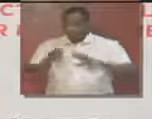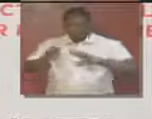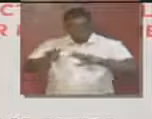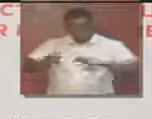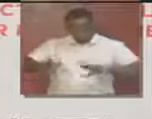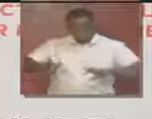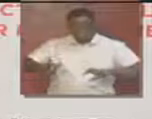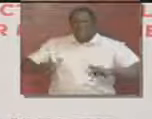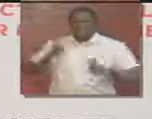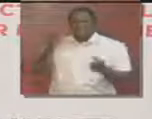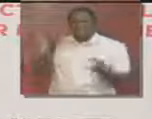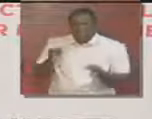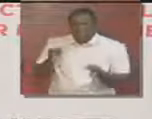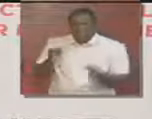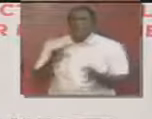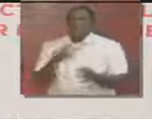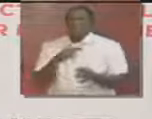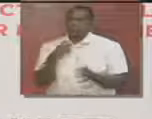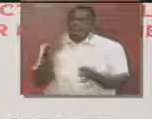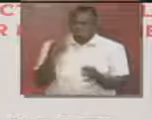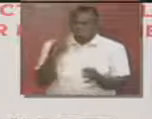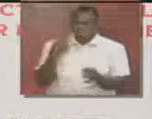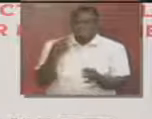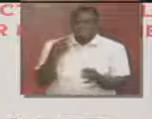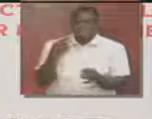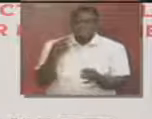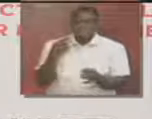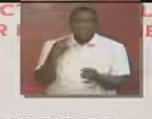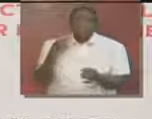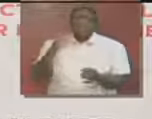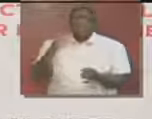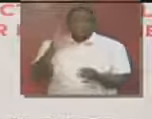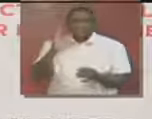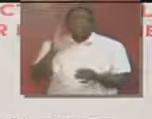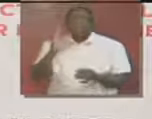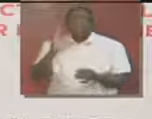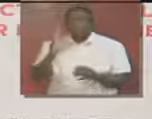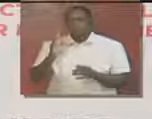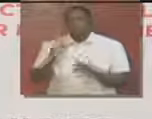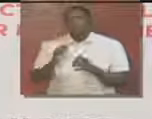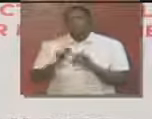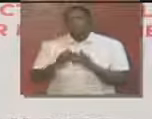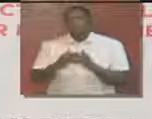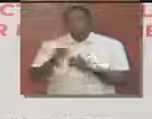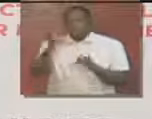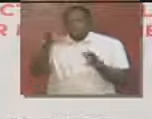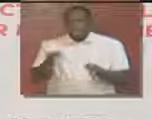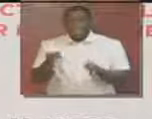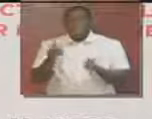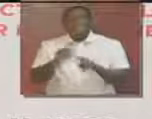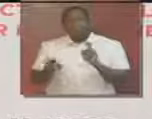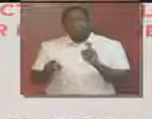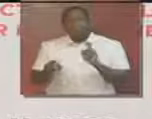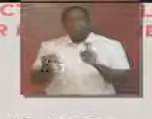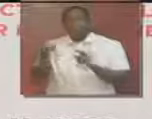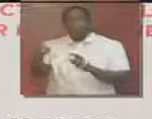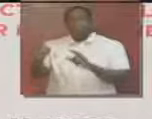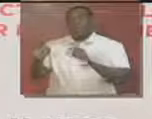Committee holds the position that the vaccine's benefits continue to outweigh its risks. And as